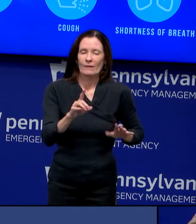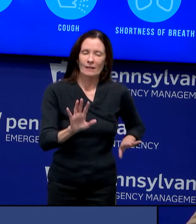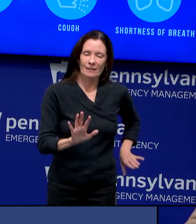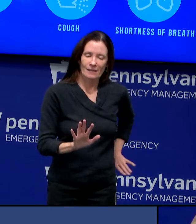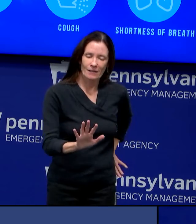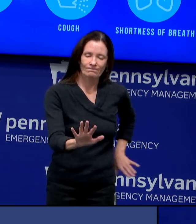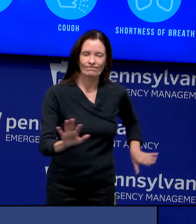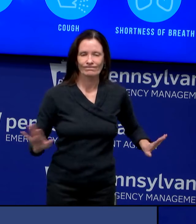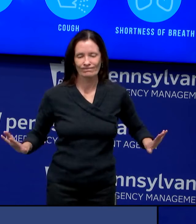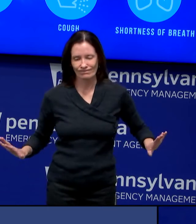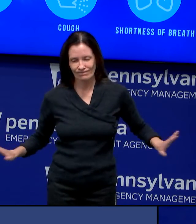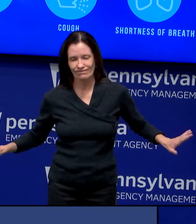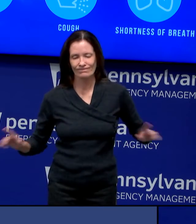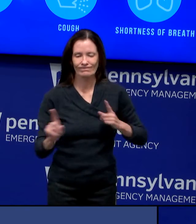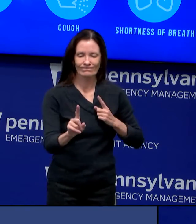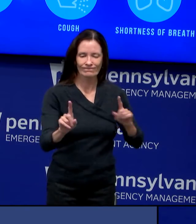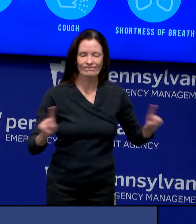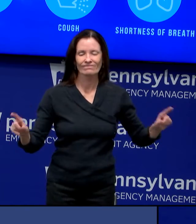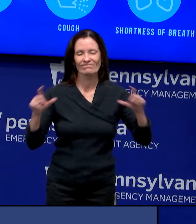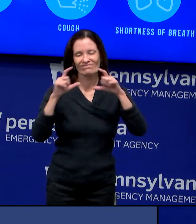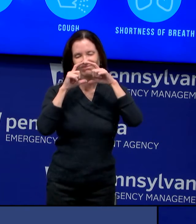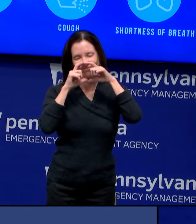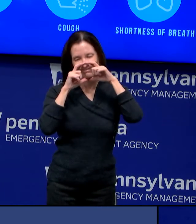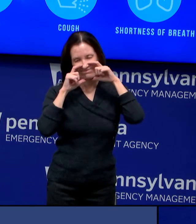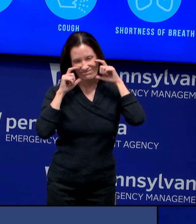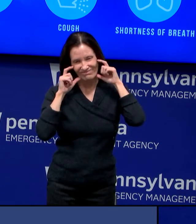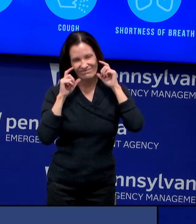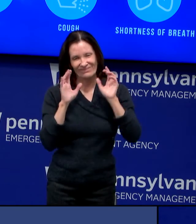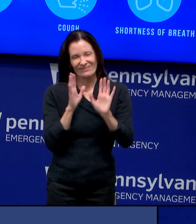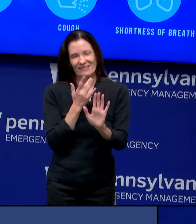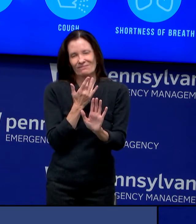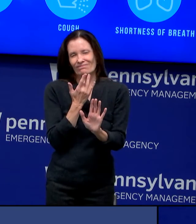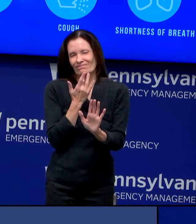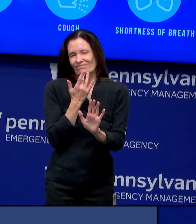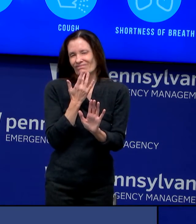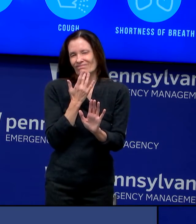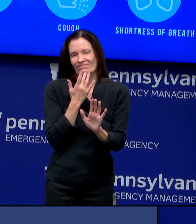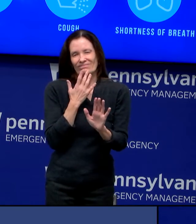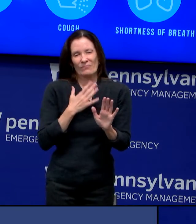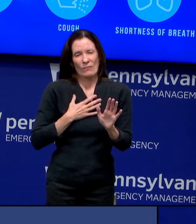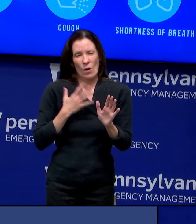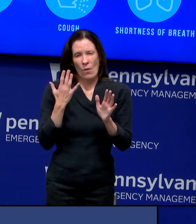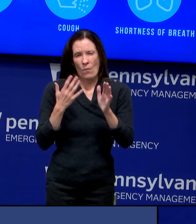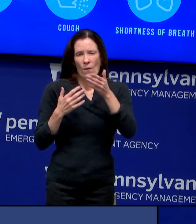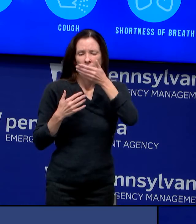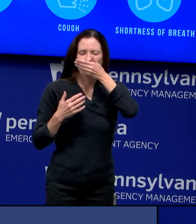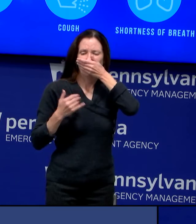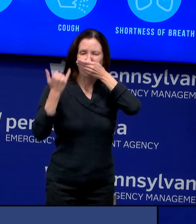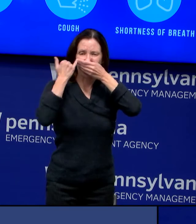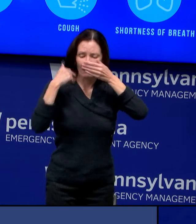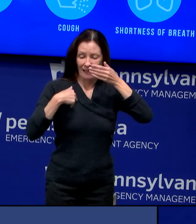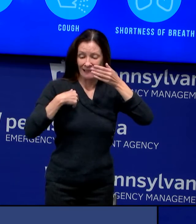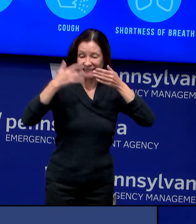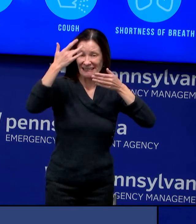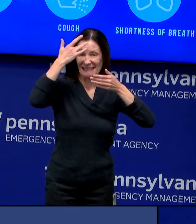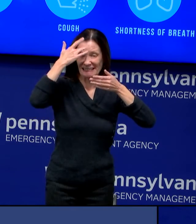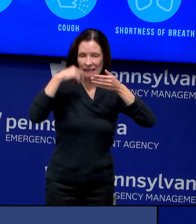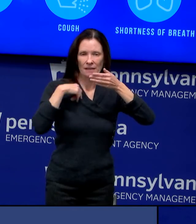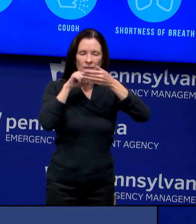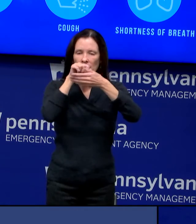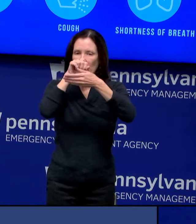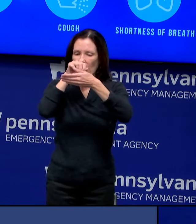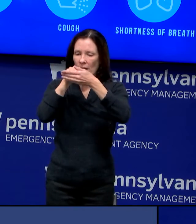protects me, that as much as possible, we're going to want people who are leaving their home to wear masks. And that will be part of